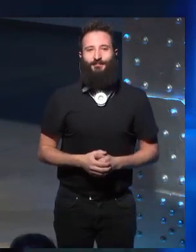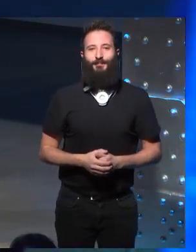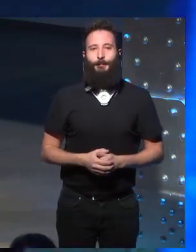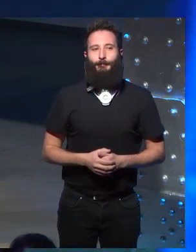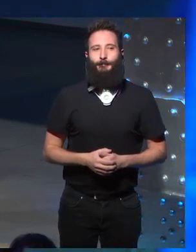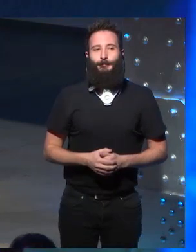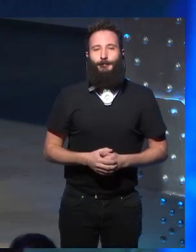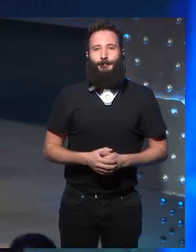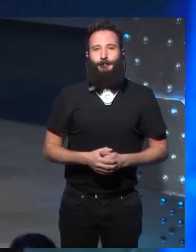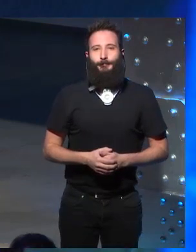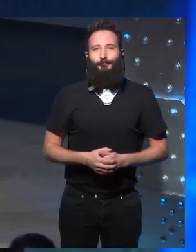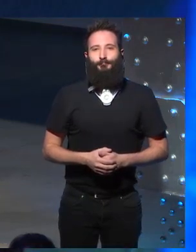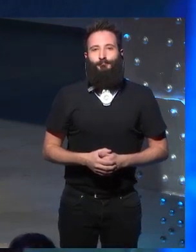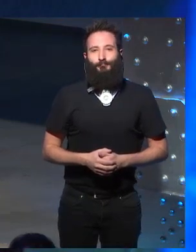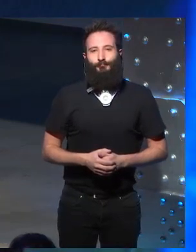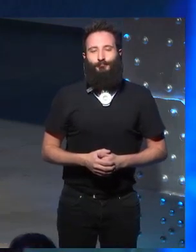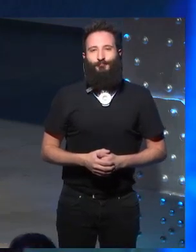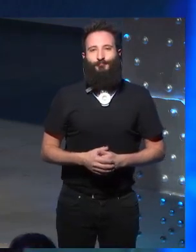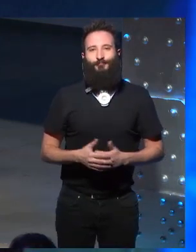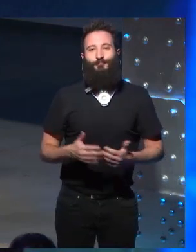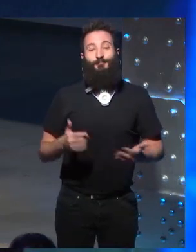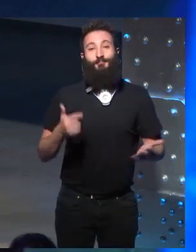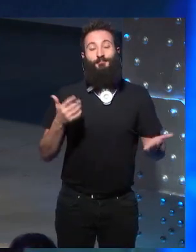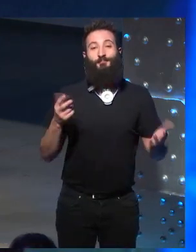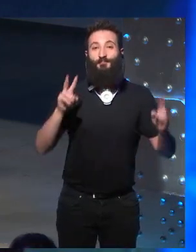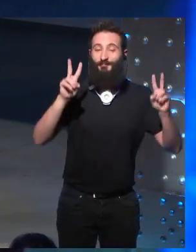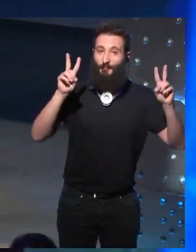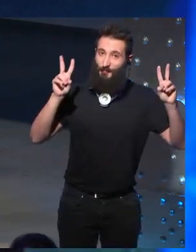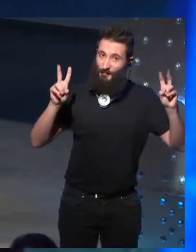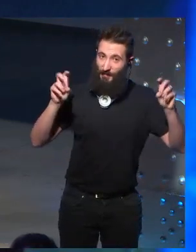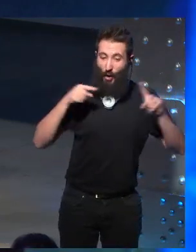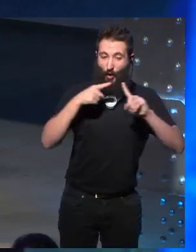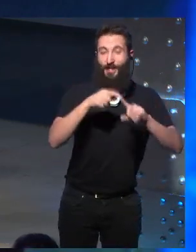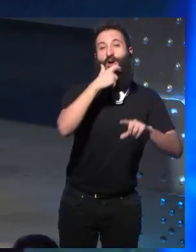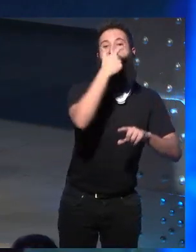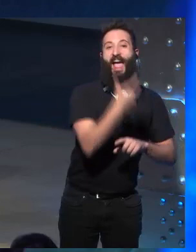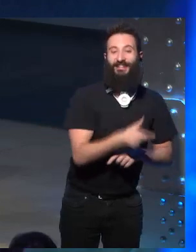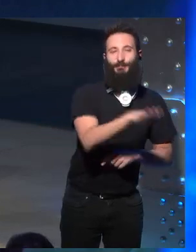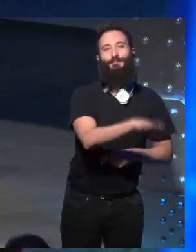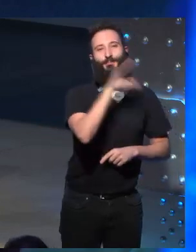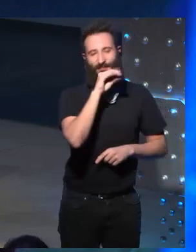D equals MC squared? Yeah. Okay. E is the fifth letter of the alphabet.